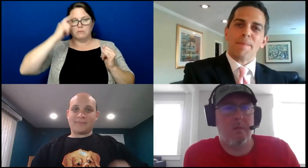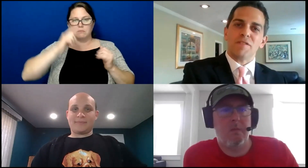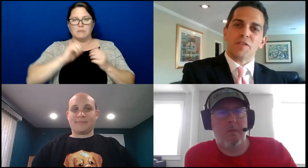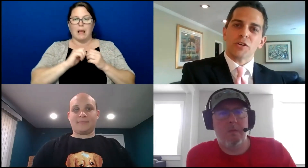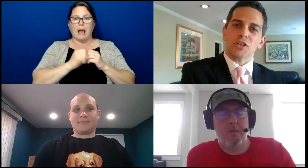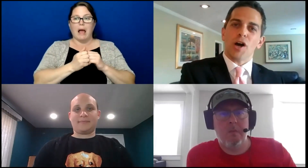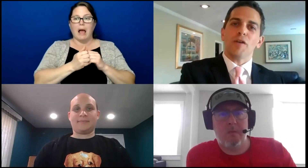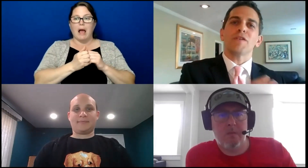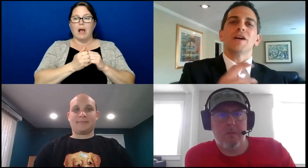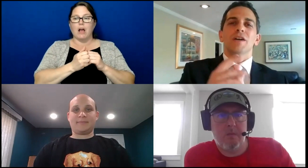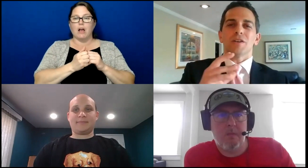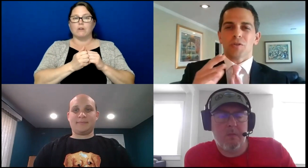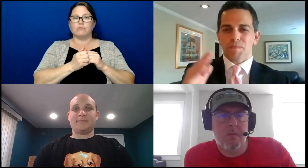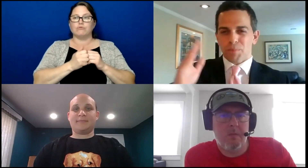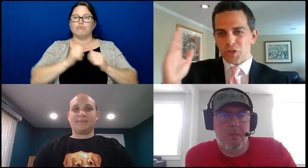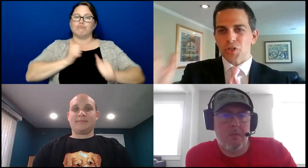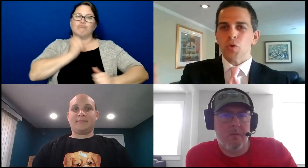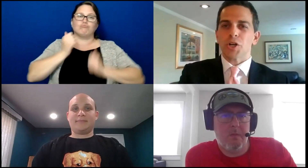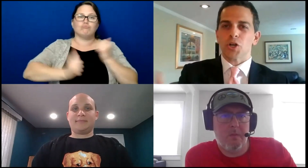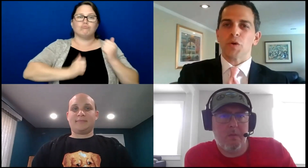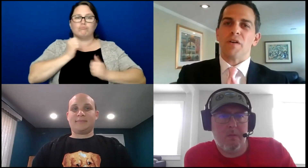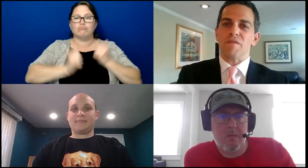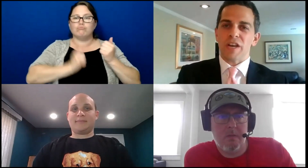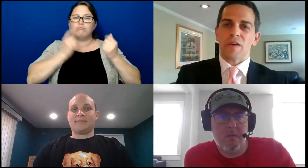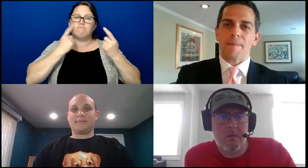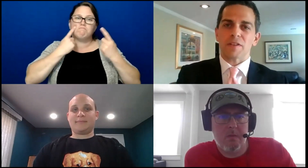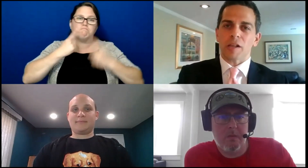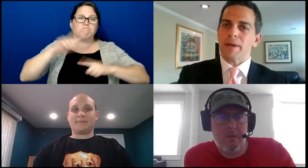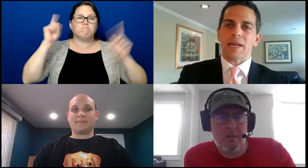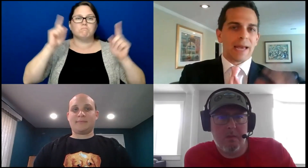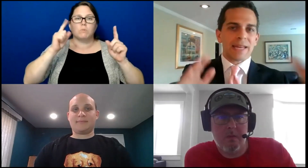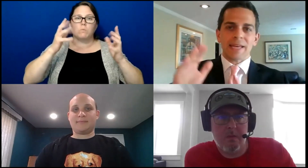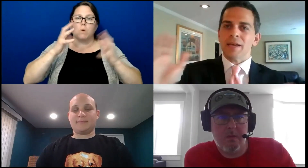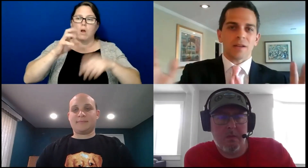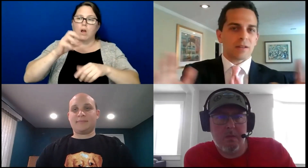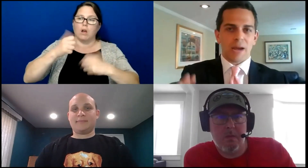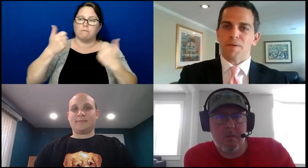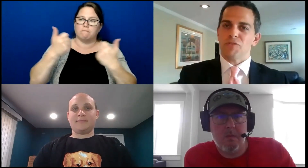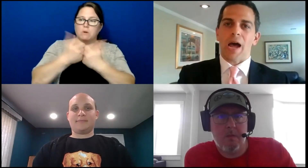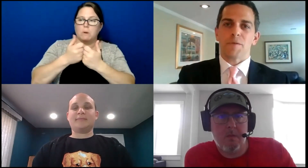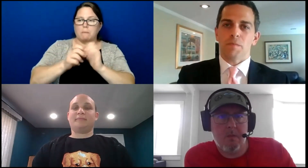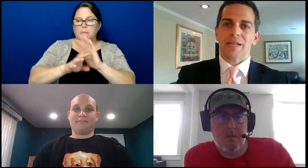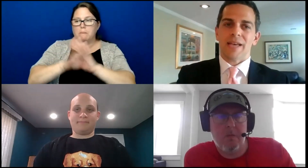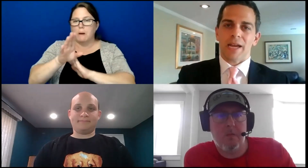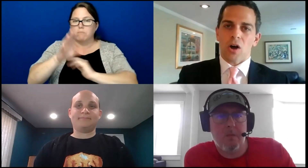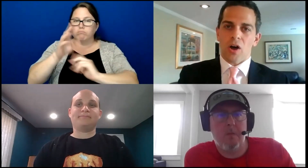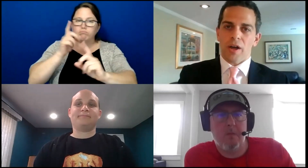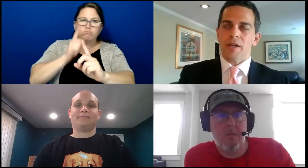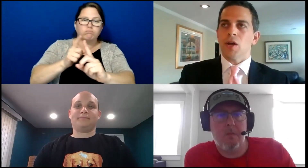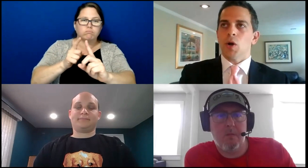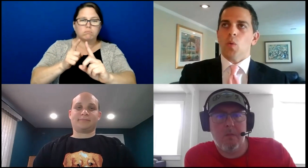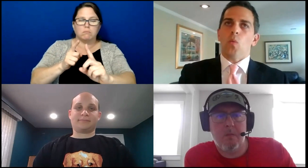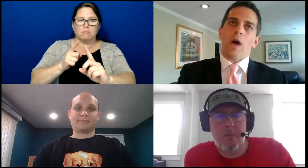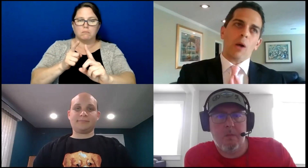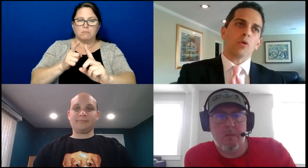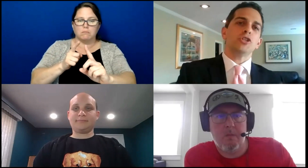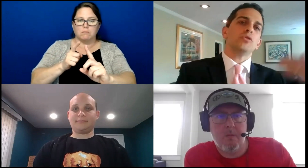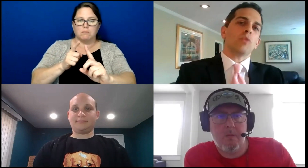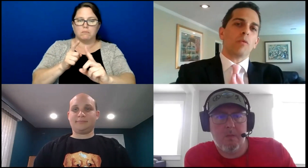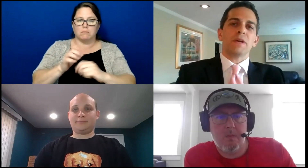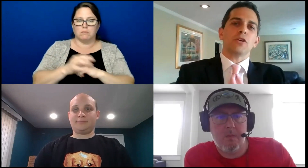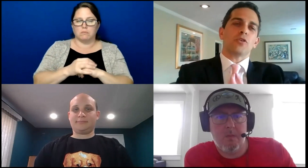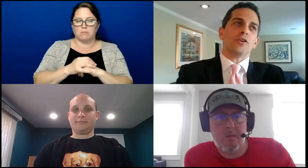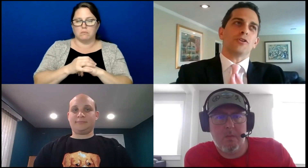make things happen for yourself, pursue a career in video game development in any type of job you might take on.